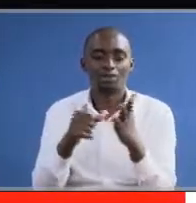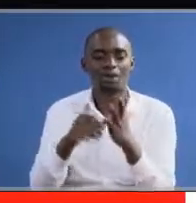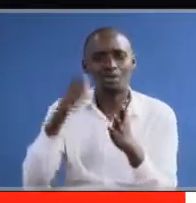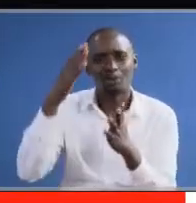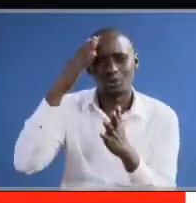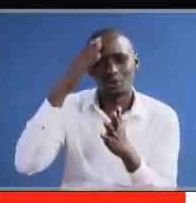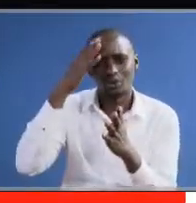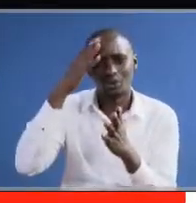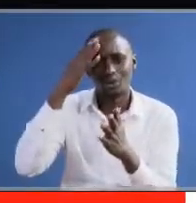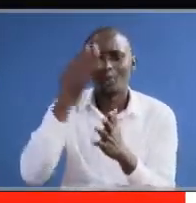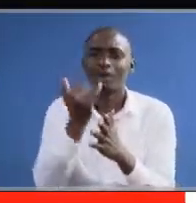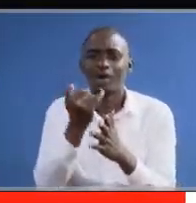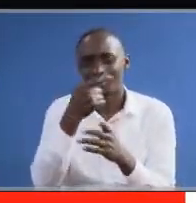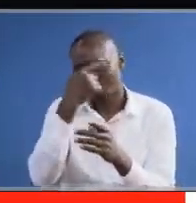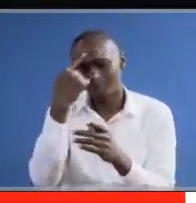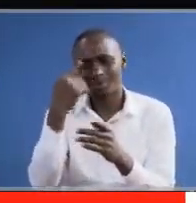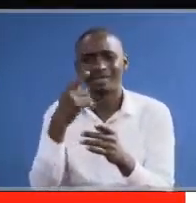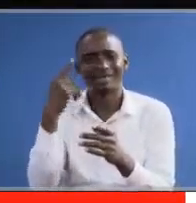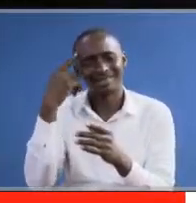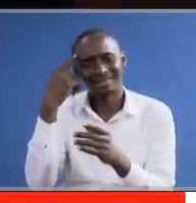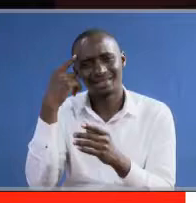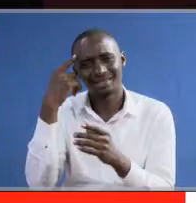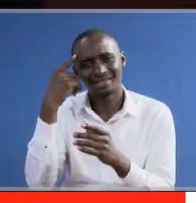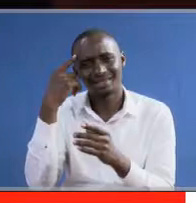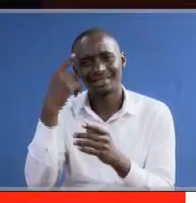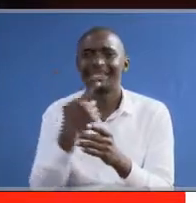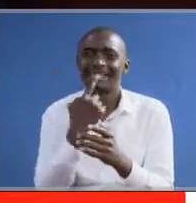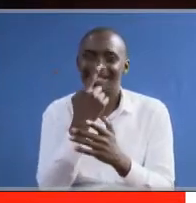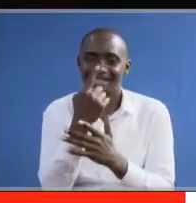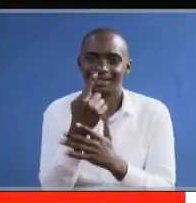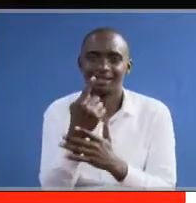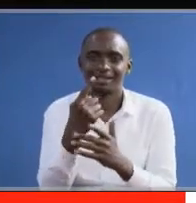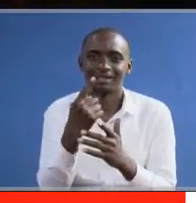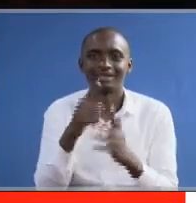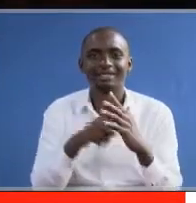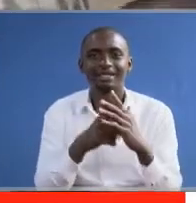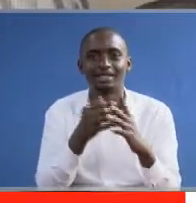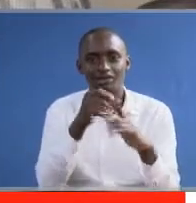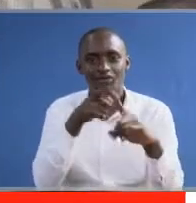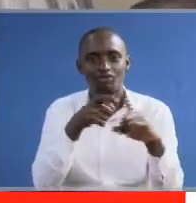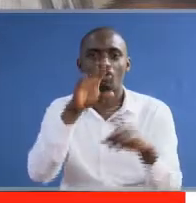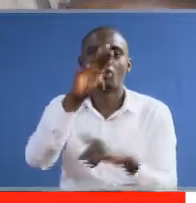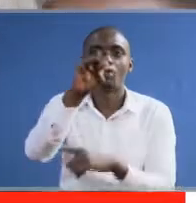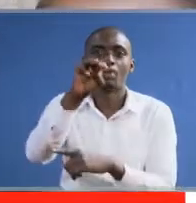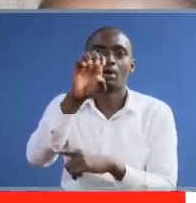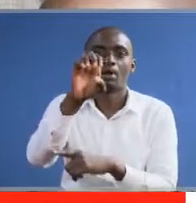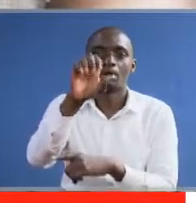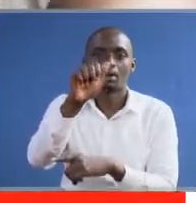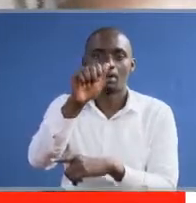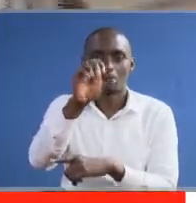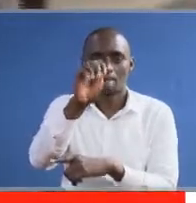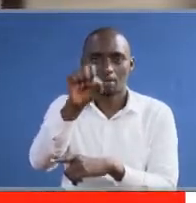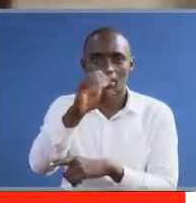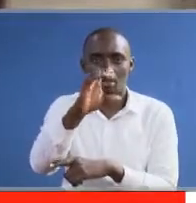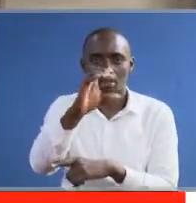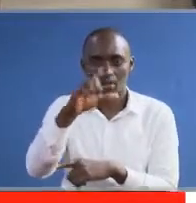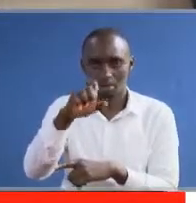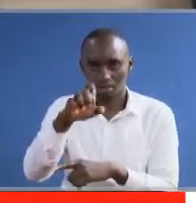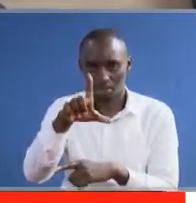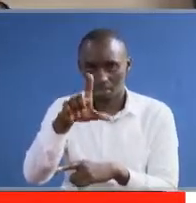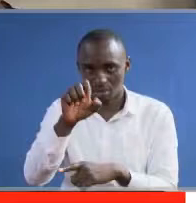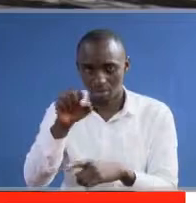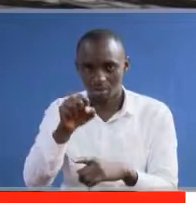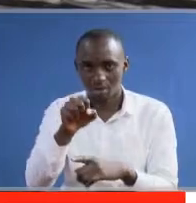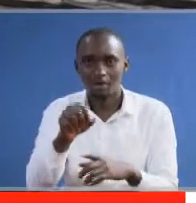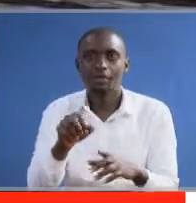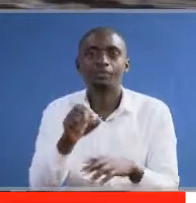he claims that his condition resulted after he ailed from measles. An effort by a team from the Kenya